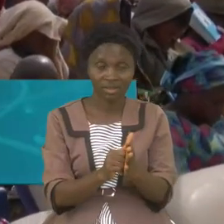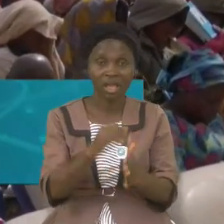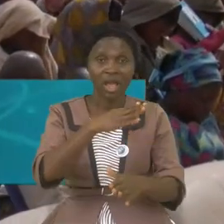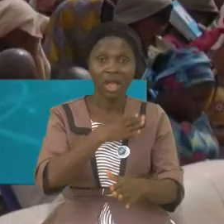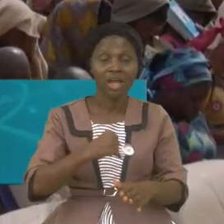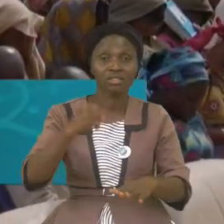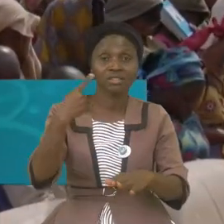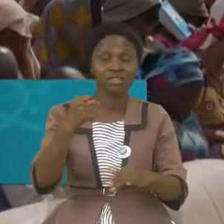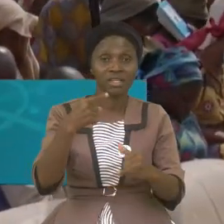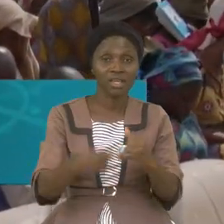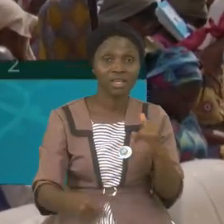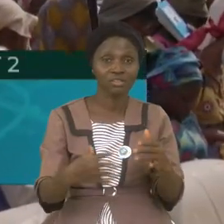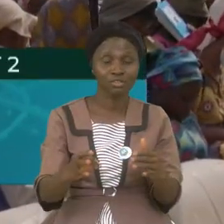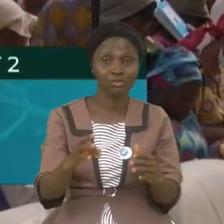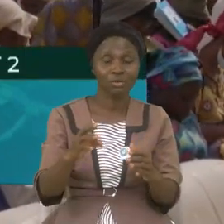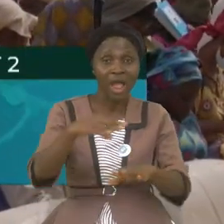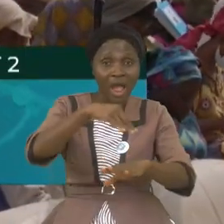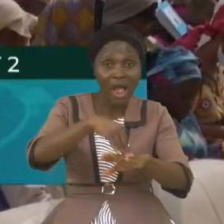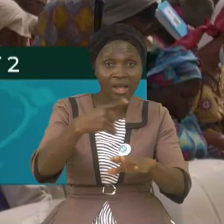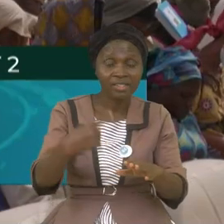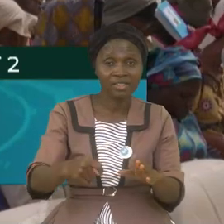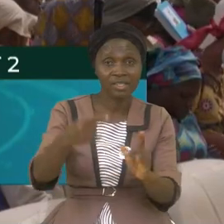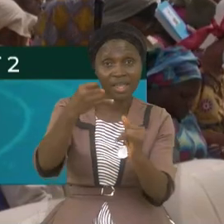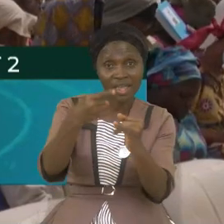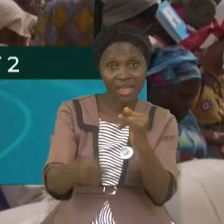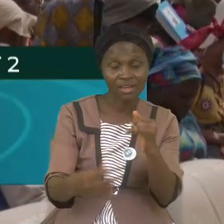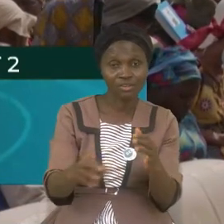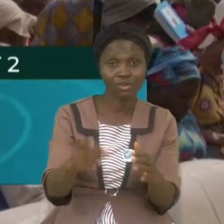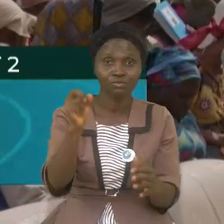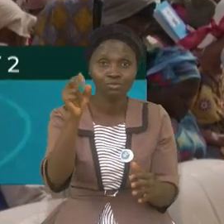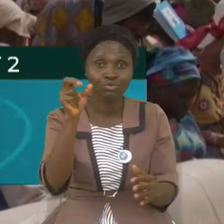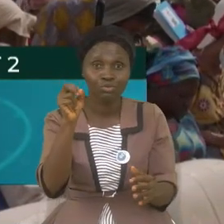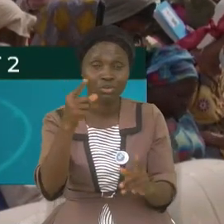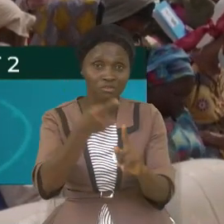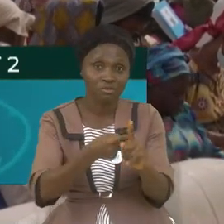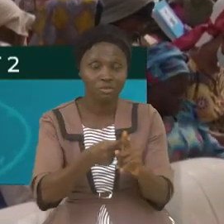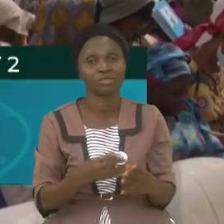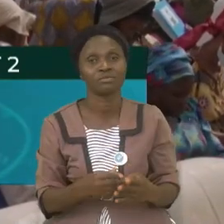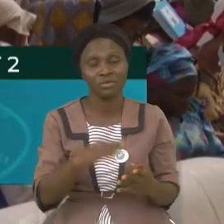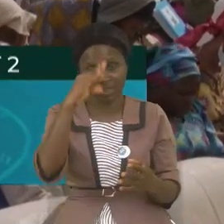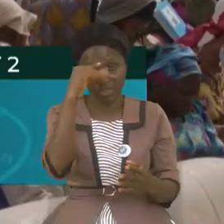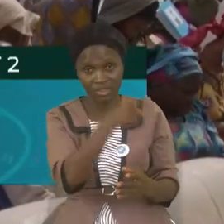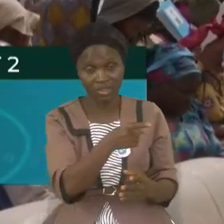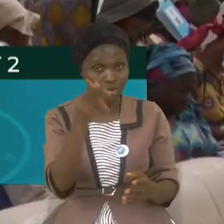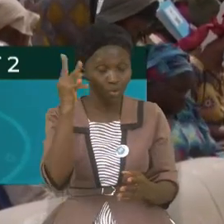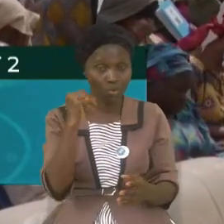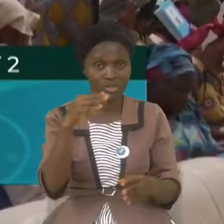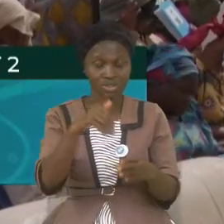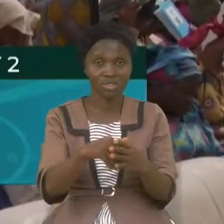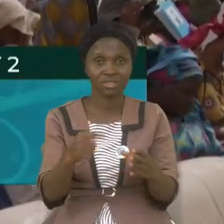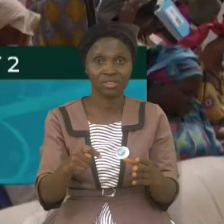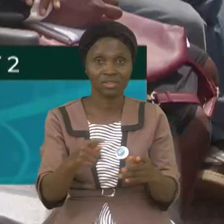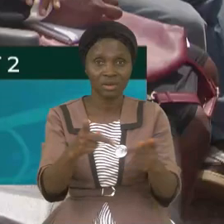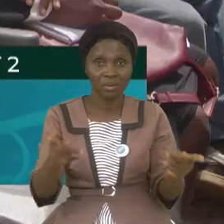of 12 months, he walked in the palace of the kingdom of Babylon. In verse